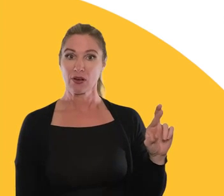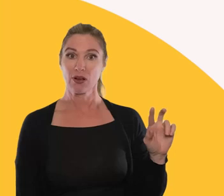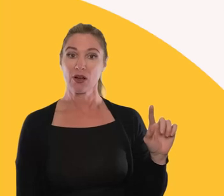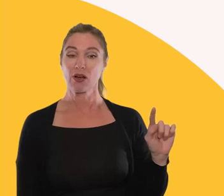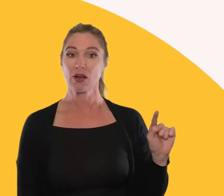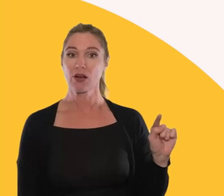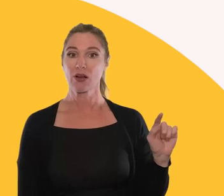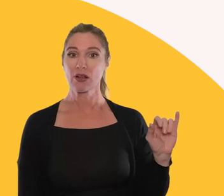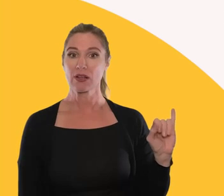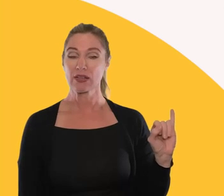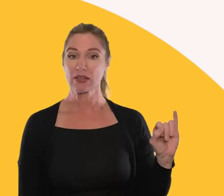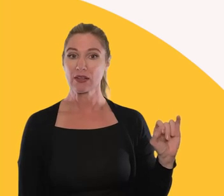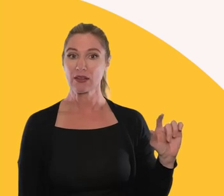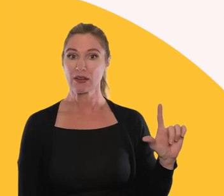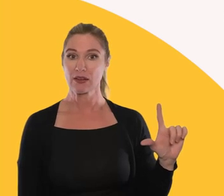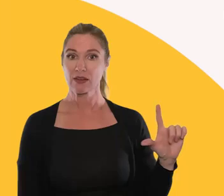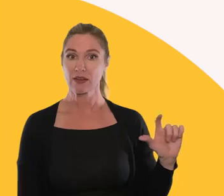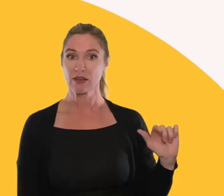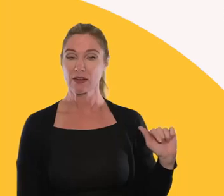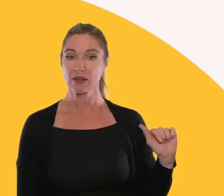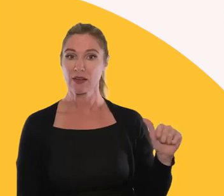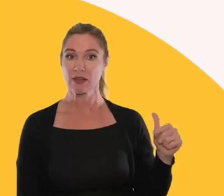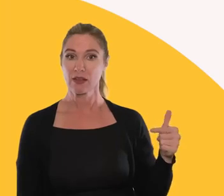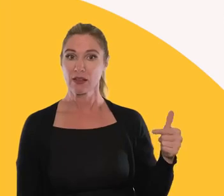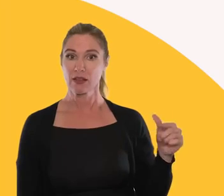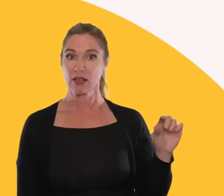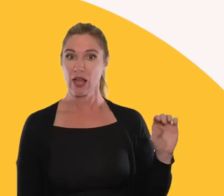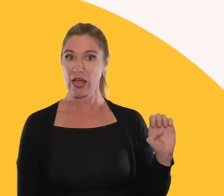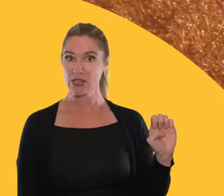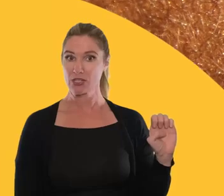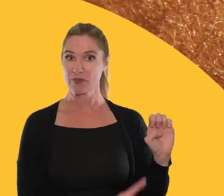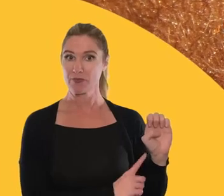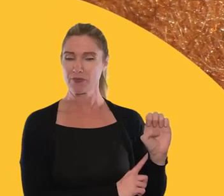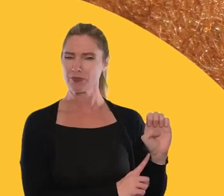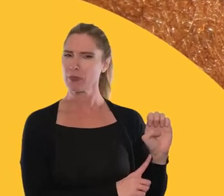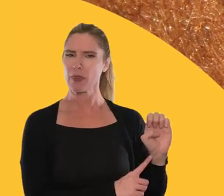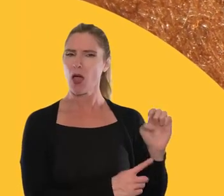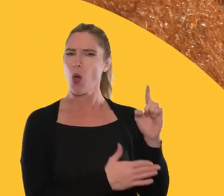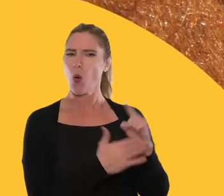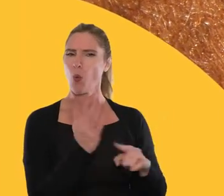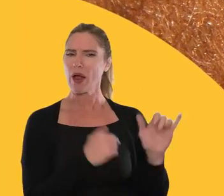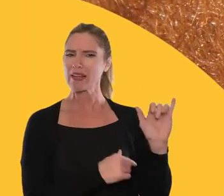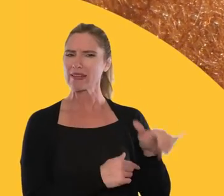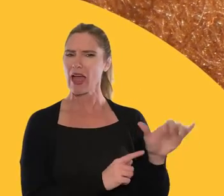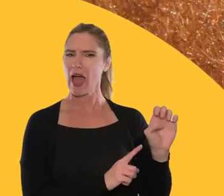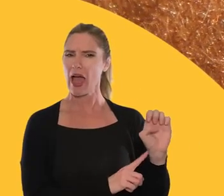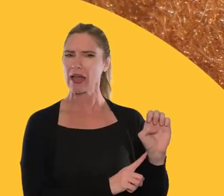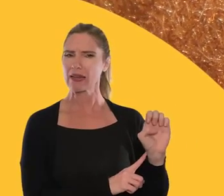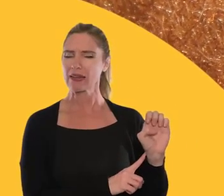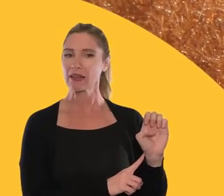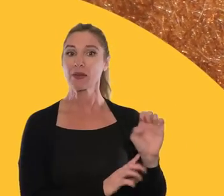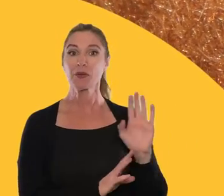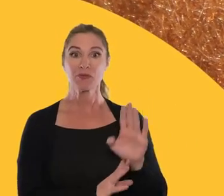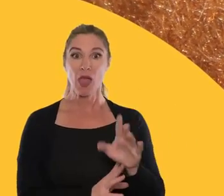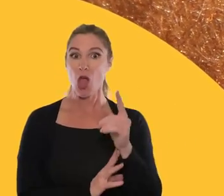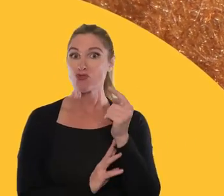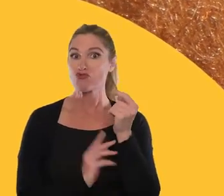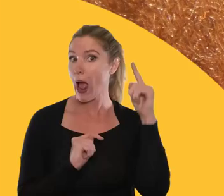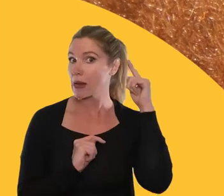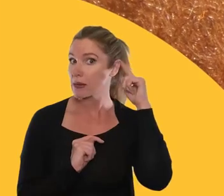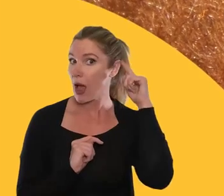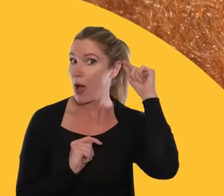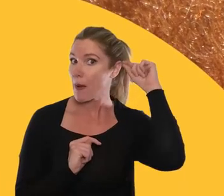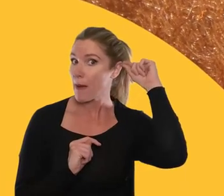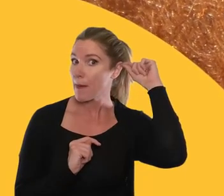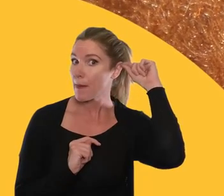What is cartilage? Well, try moving or bending